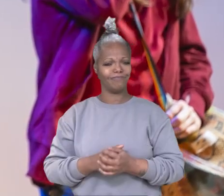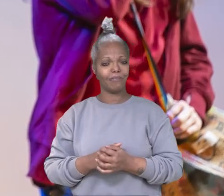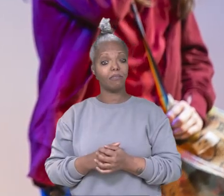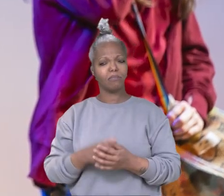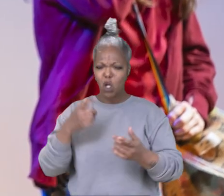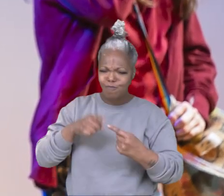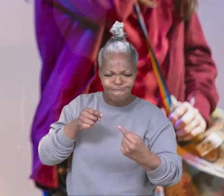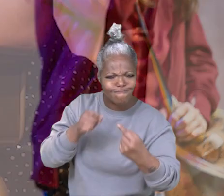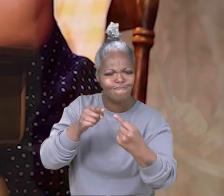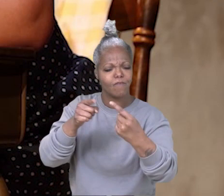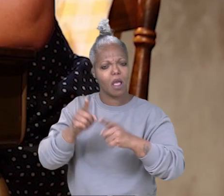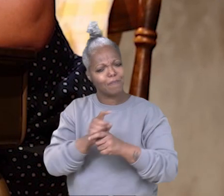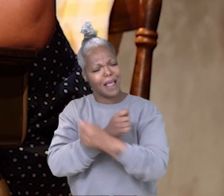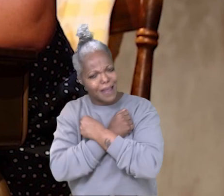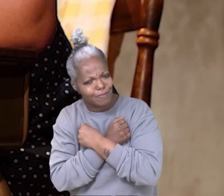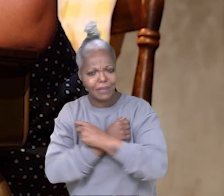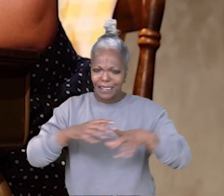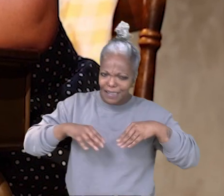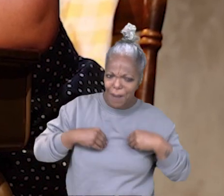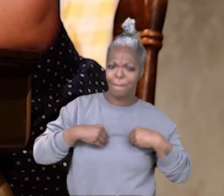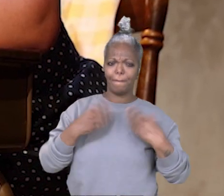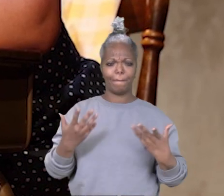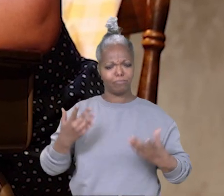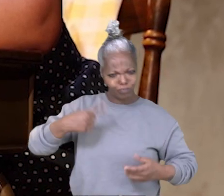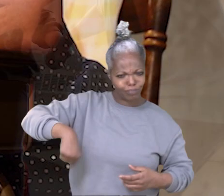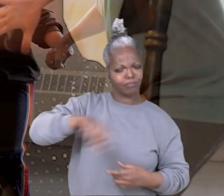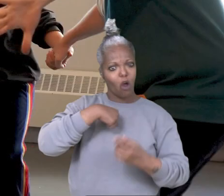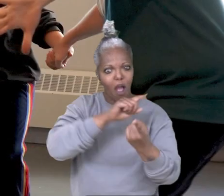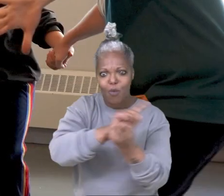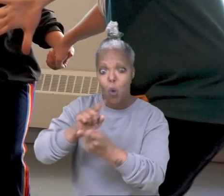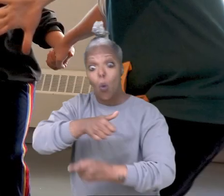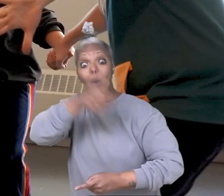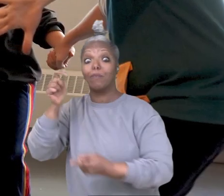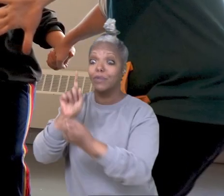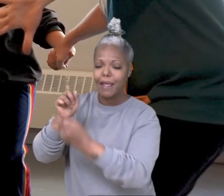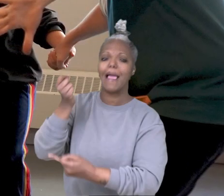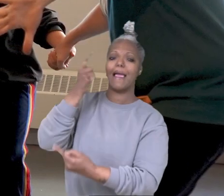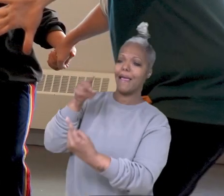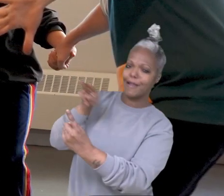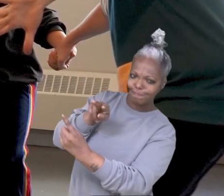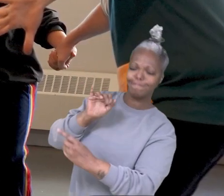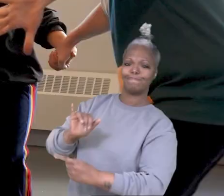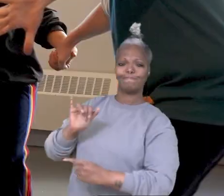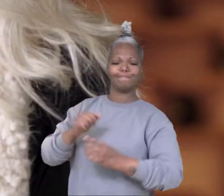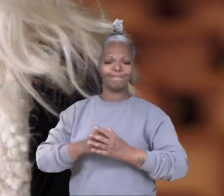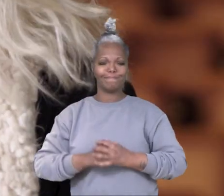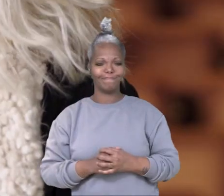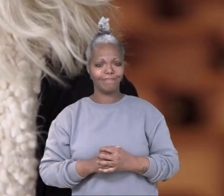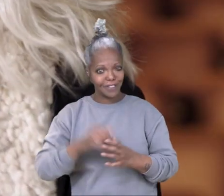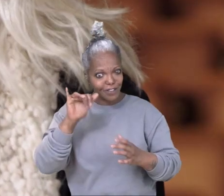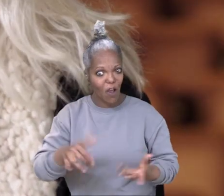excellence as a human species, striving for love and acceptance only achieved when we better understand one another.